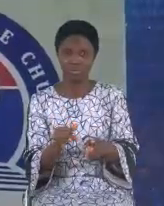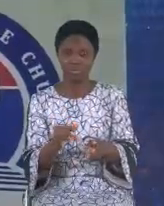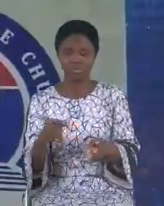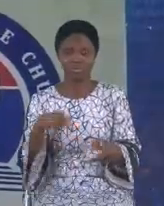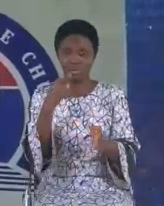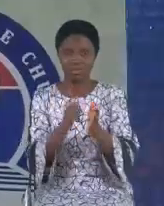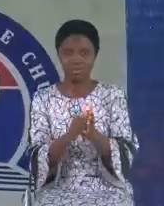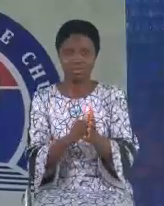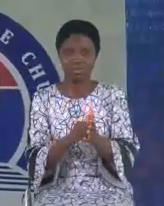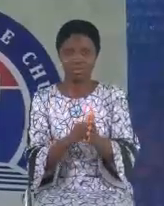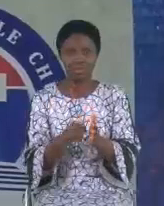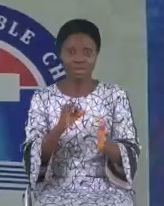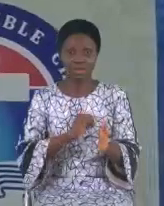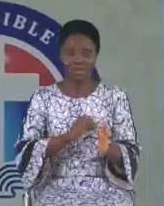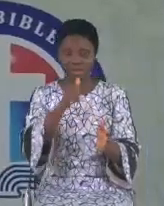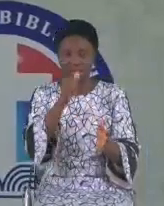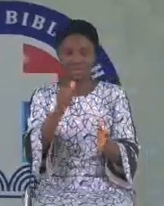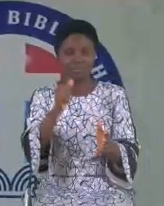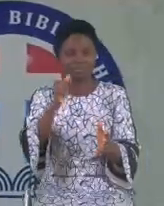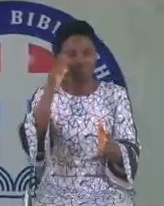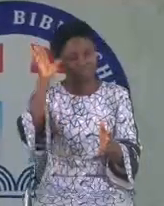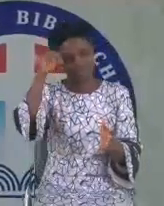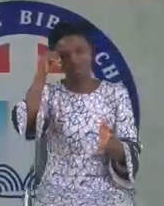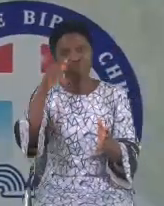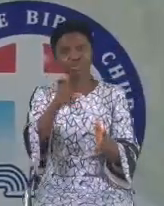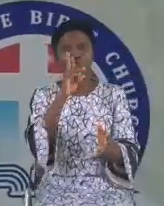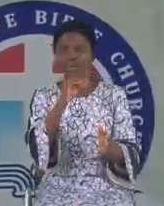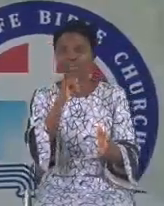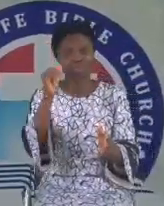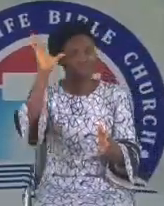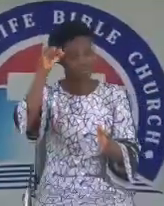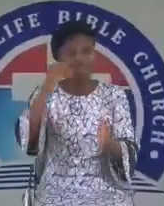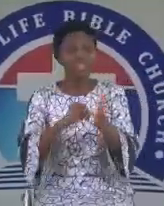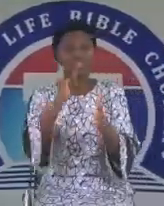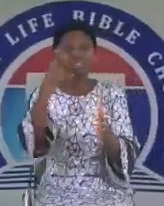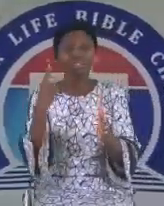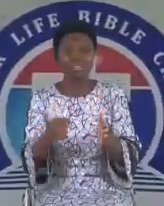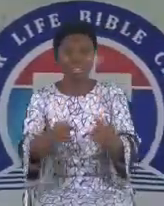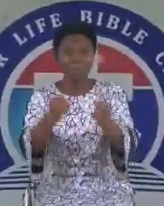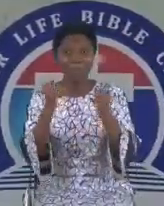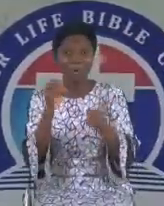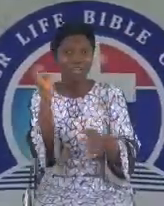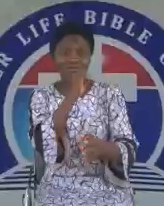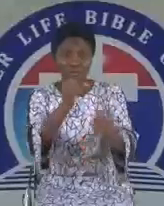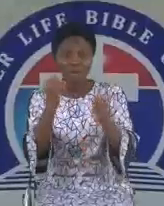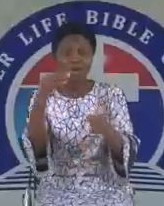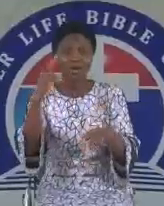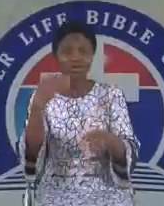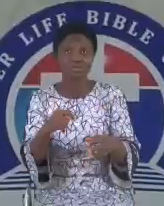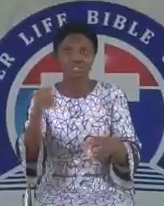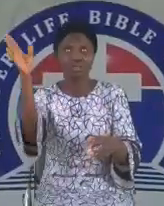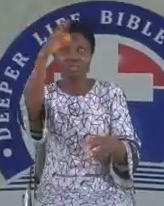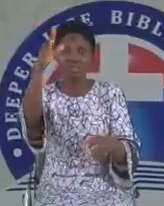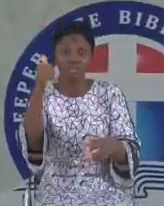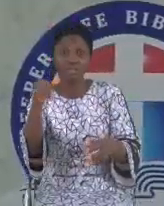are not stubborn. It's the power of the air. You are not controlling your life. Your life is not in your hand.